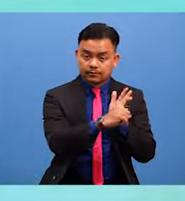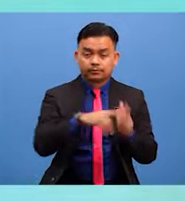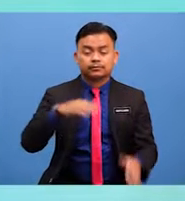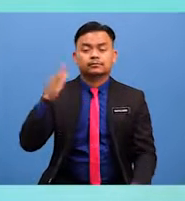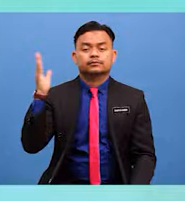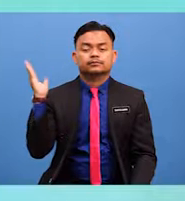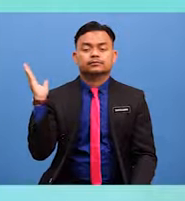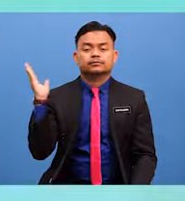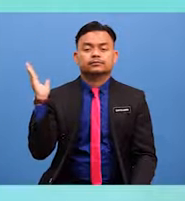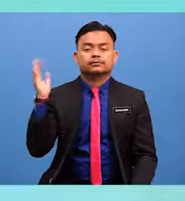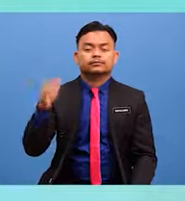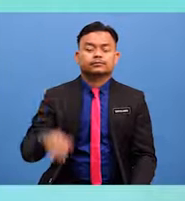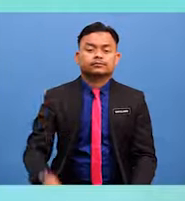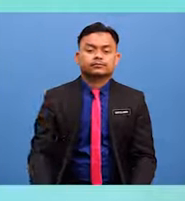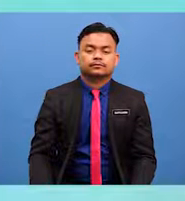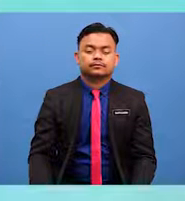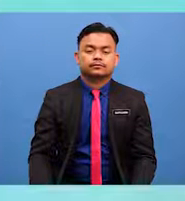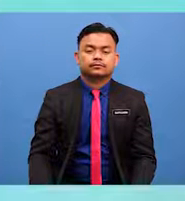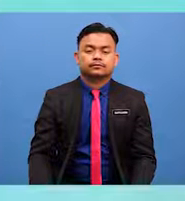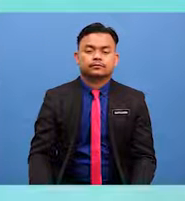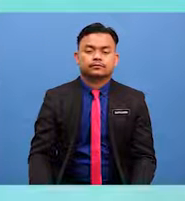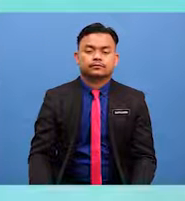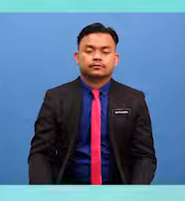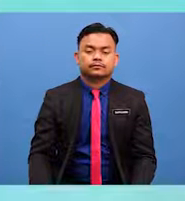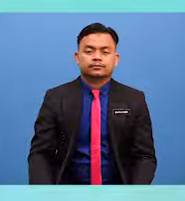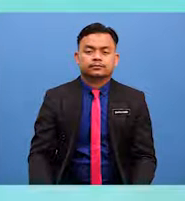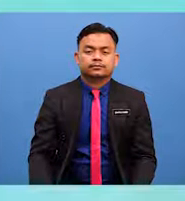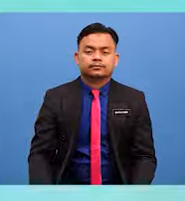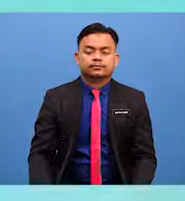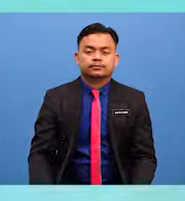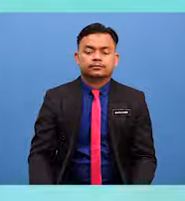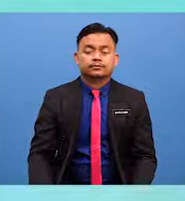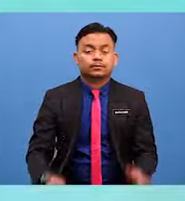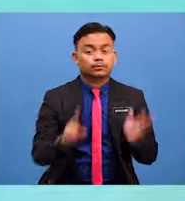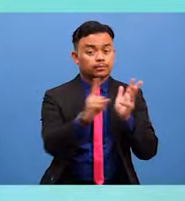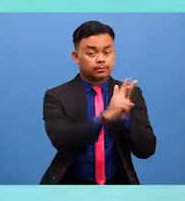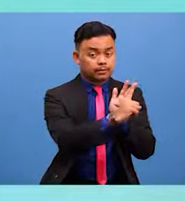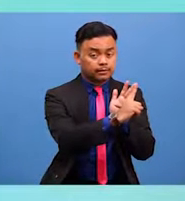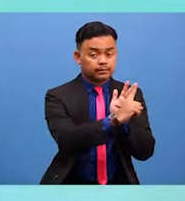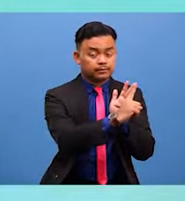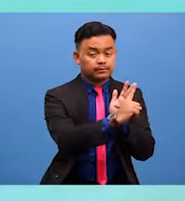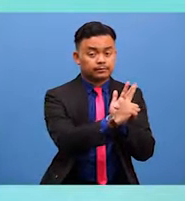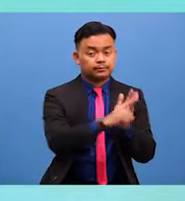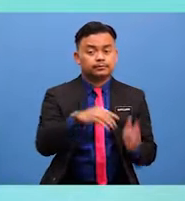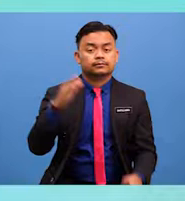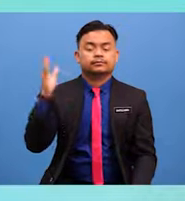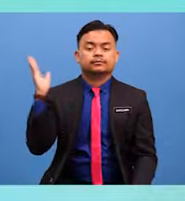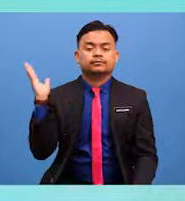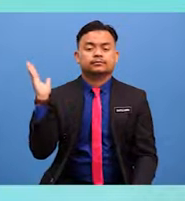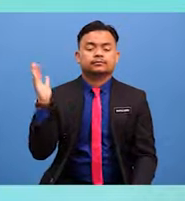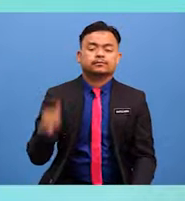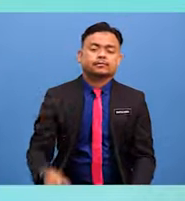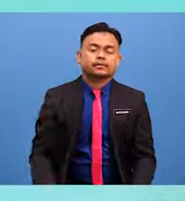is Yangtze River Dolphins. Number 4. The answer is Stella